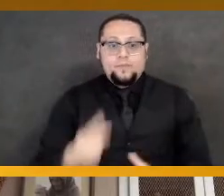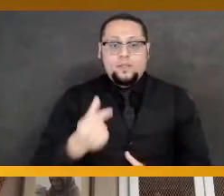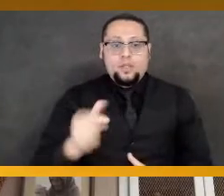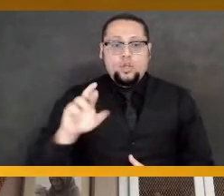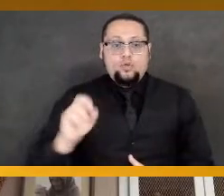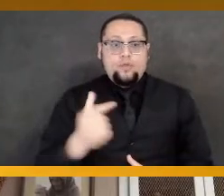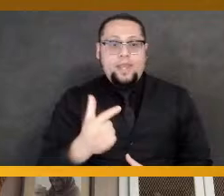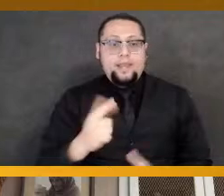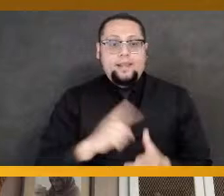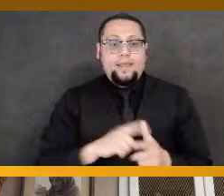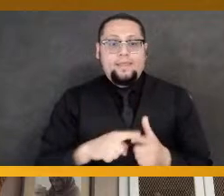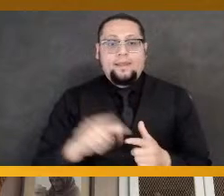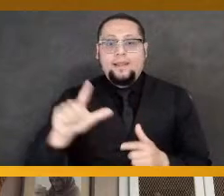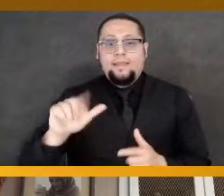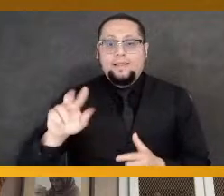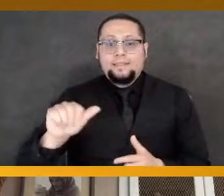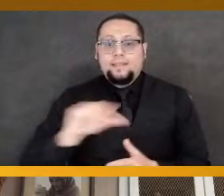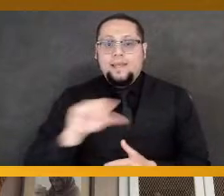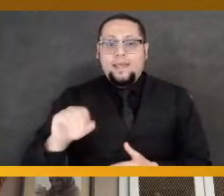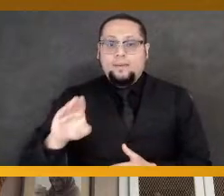then Lisa and Brooke.